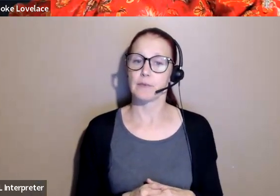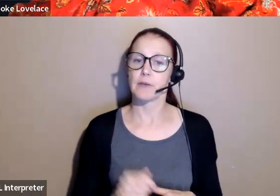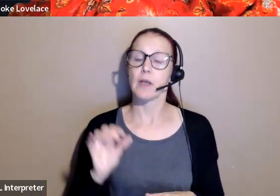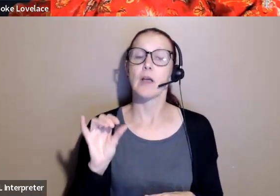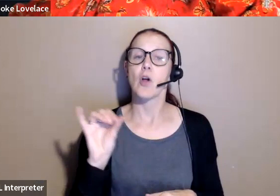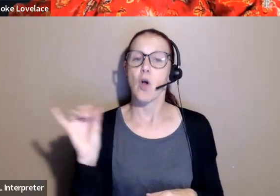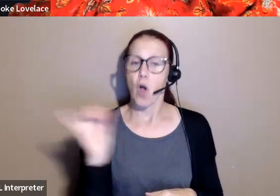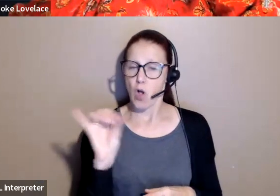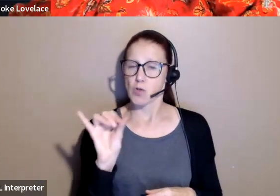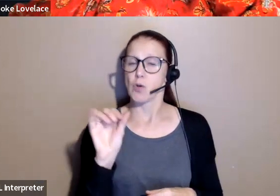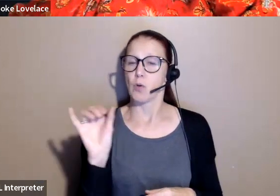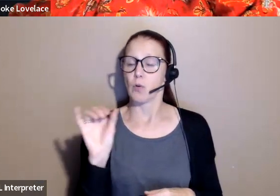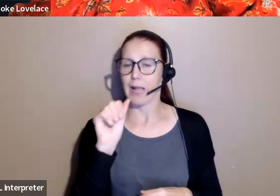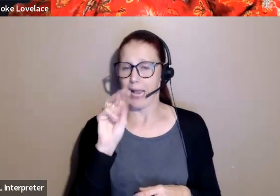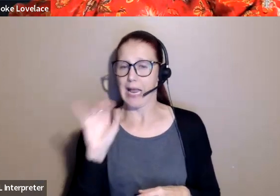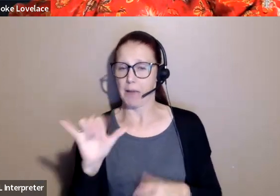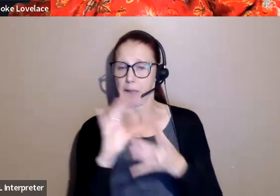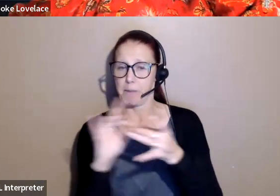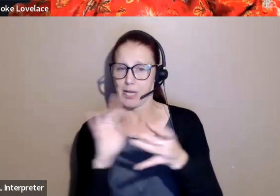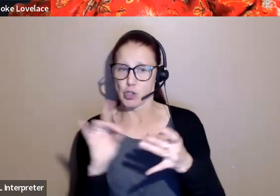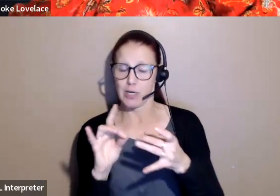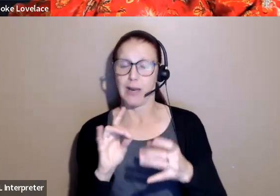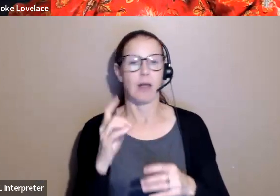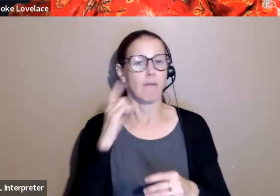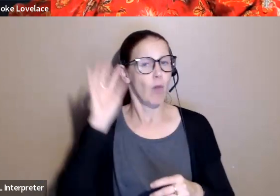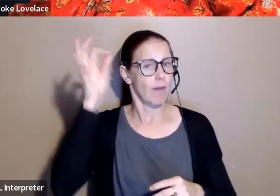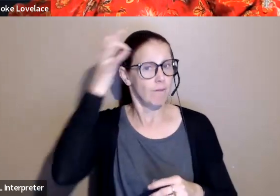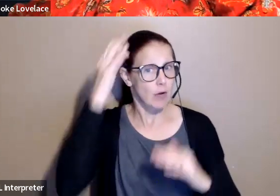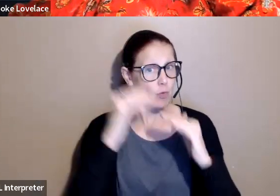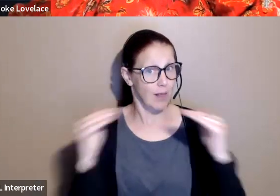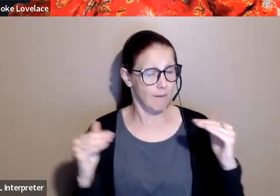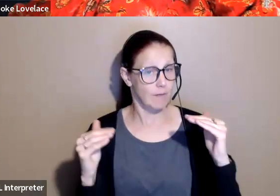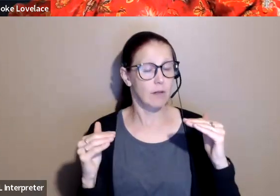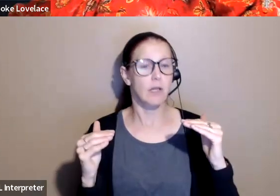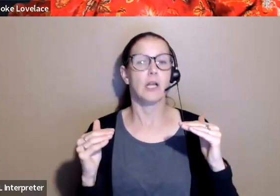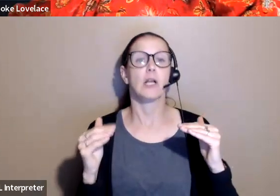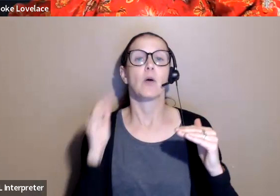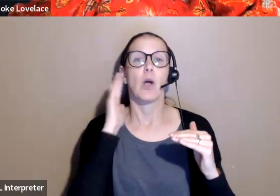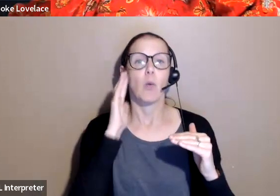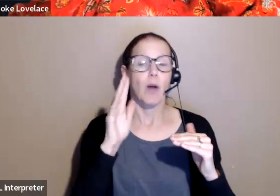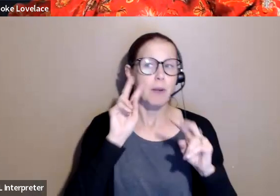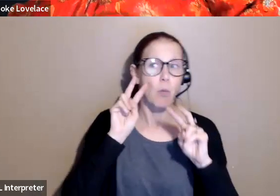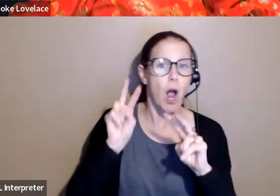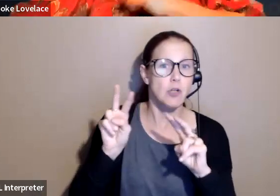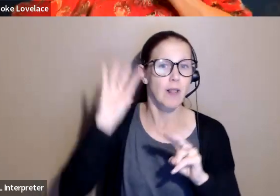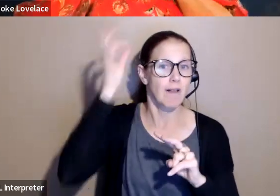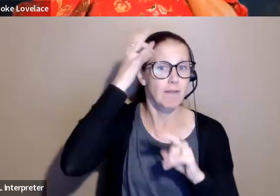Amy mentioned, work going on at the federal level. So we will be, keeping an eye on that, and